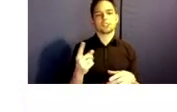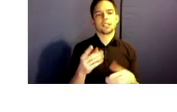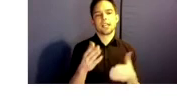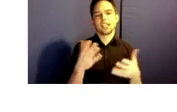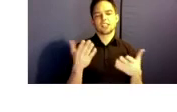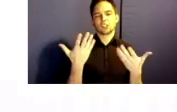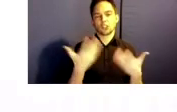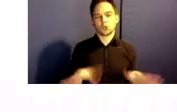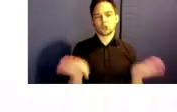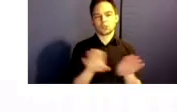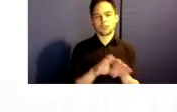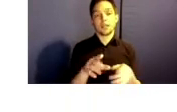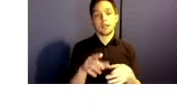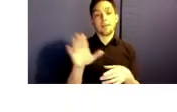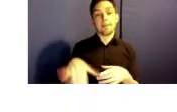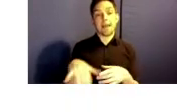by